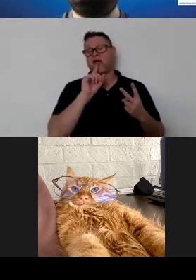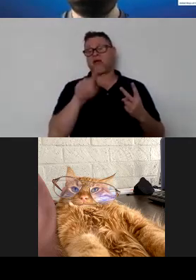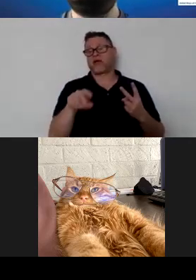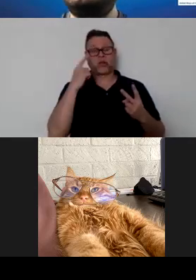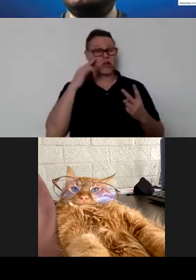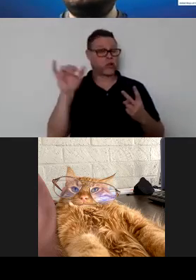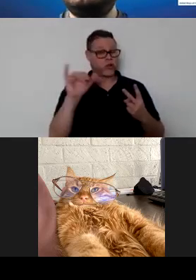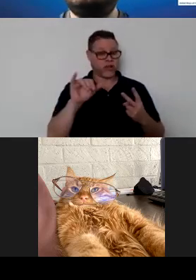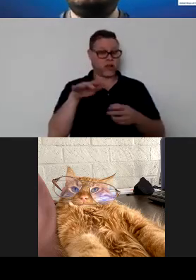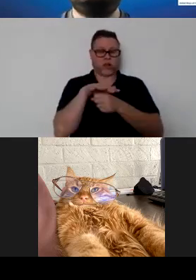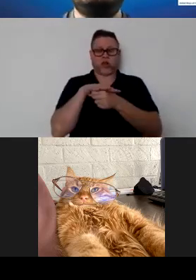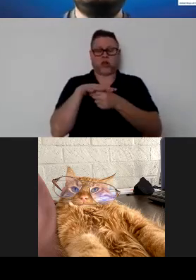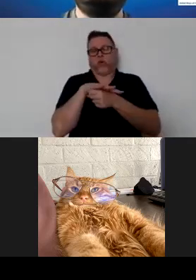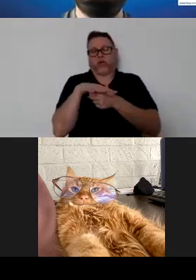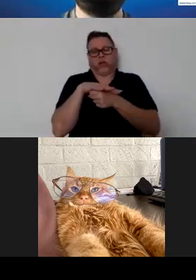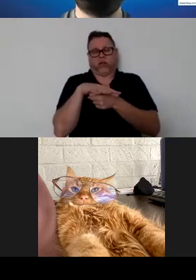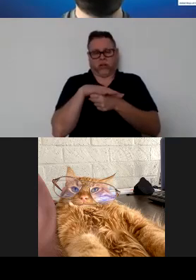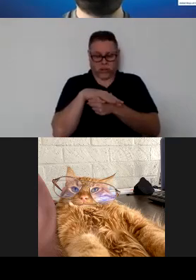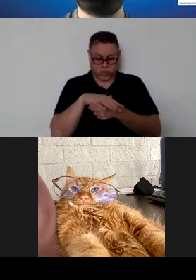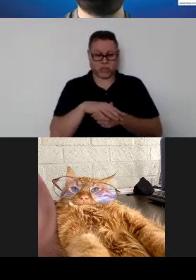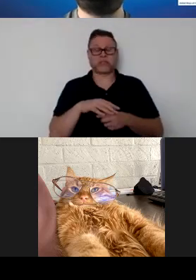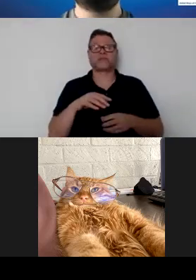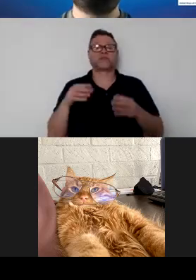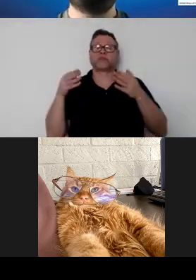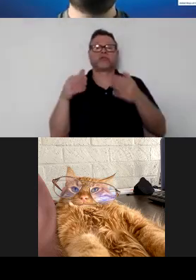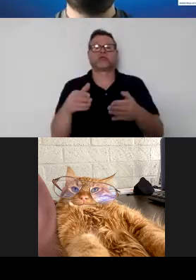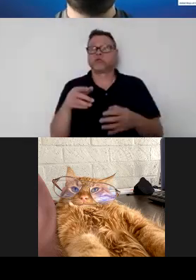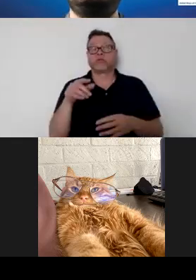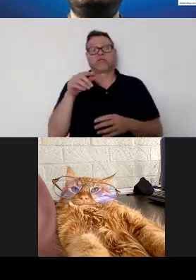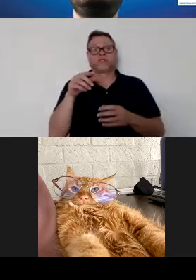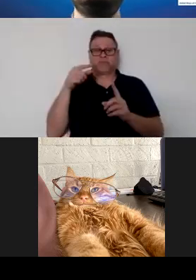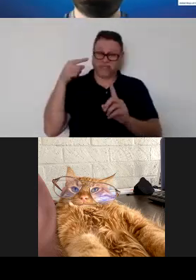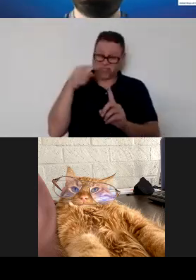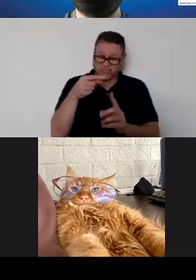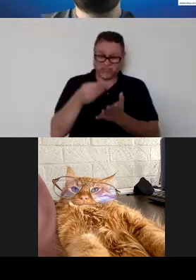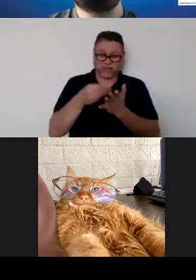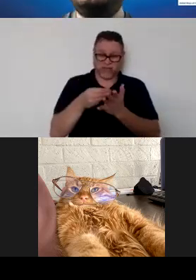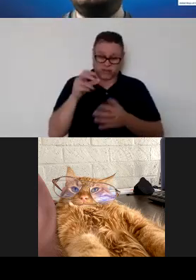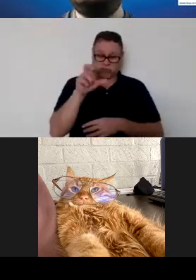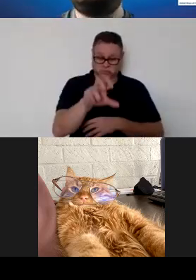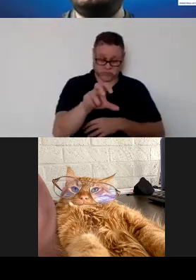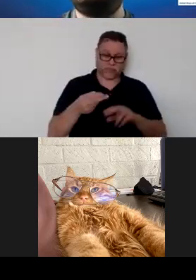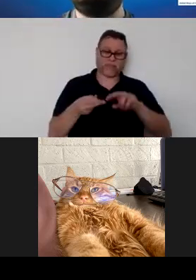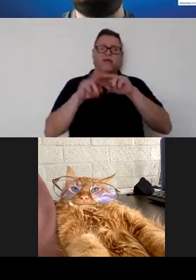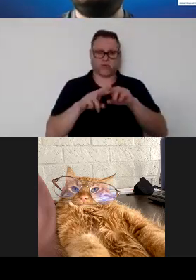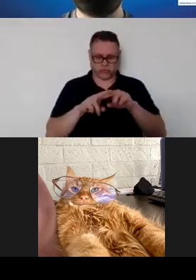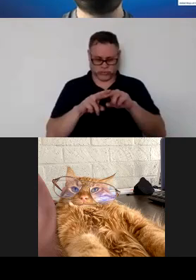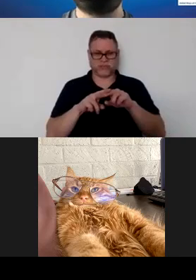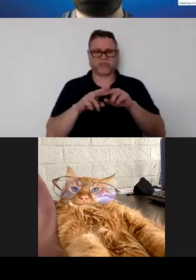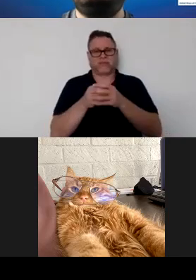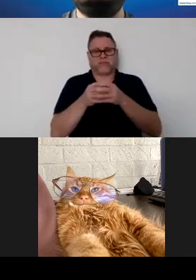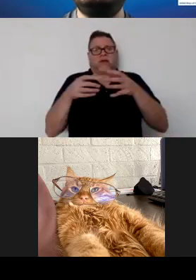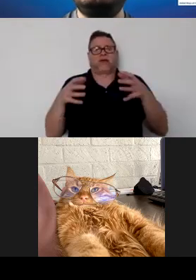like locally, right? So I think in terms of this specific funding, right, it is to increase that capacity, right? It is